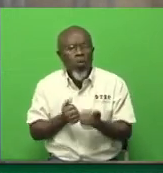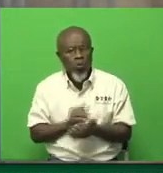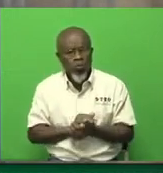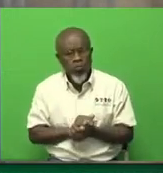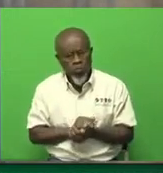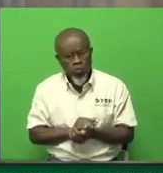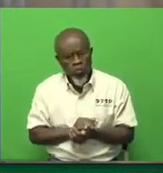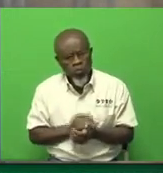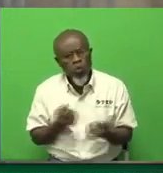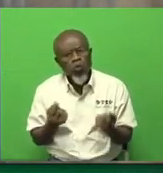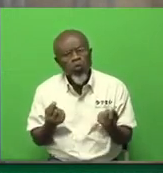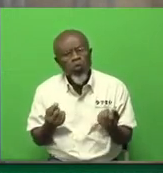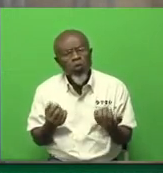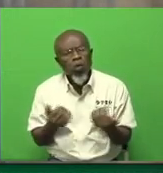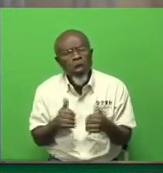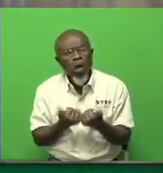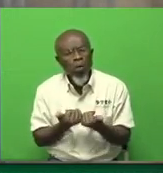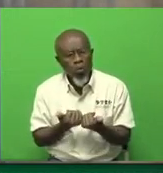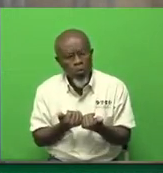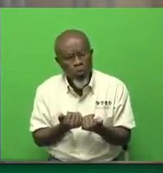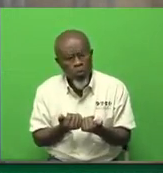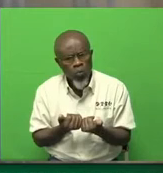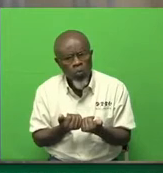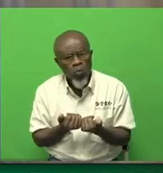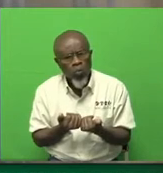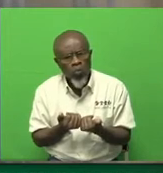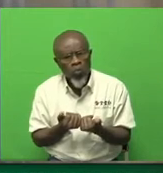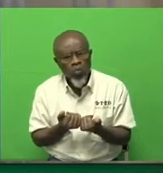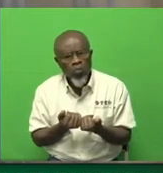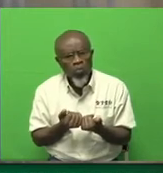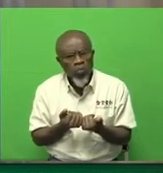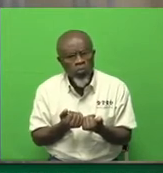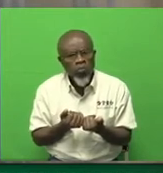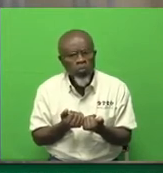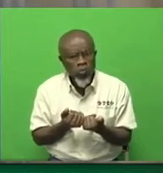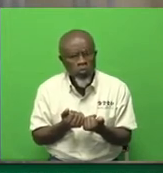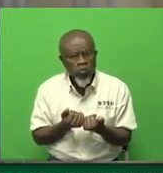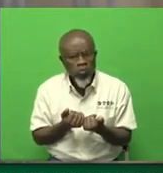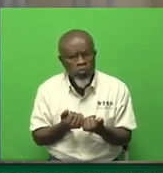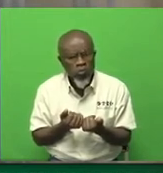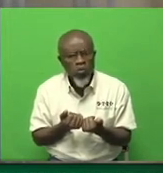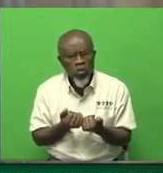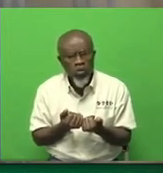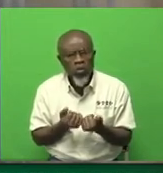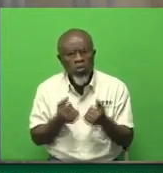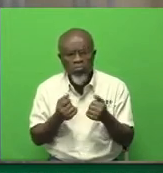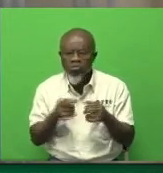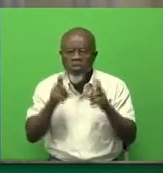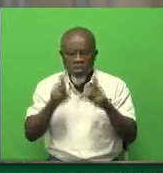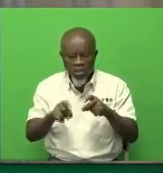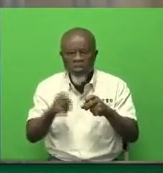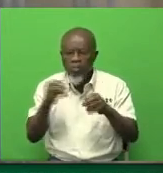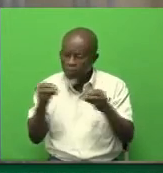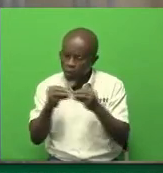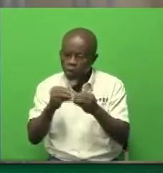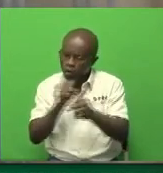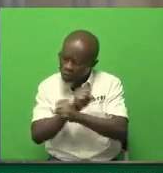relationship with a relationships to the board and other entities required greater clarity